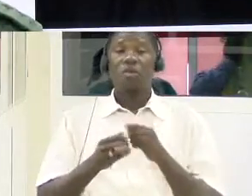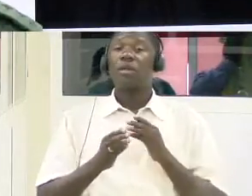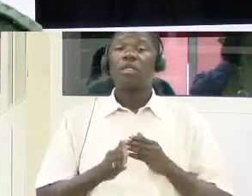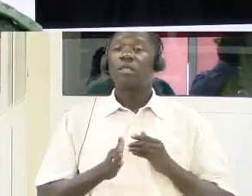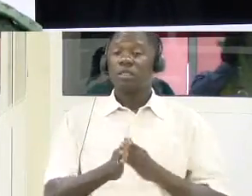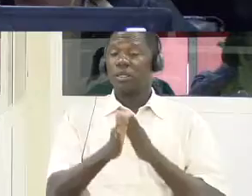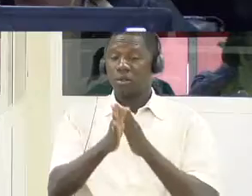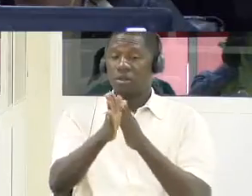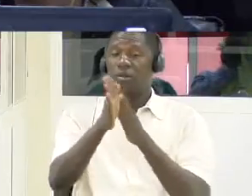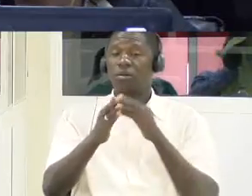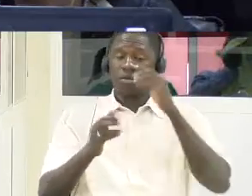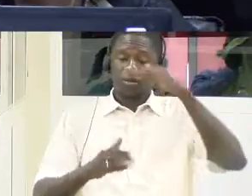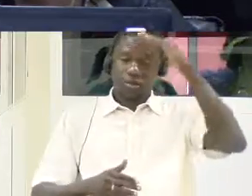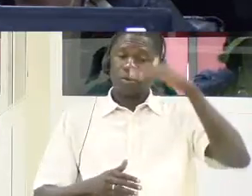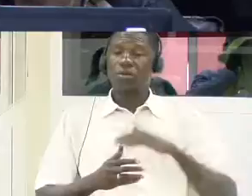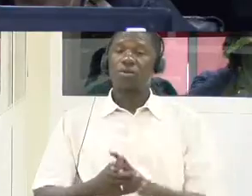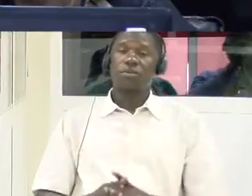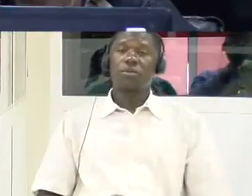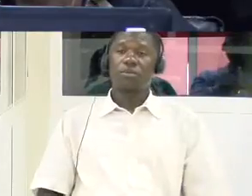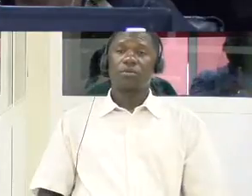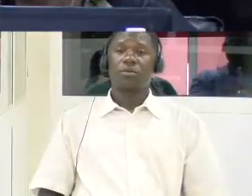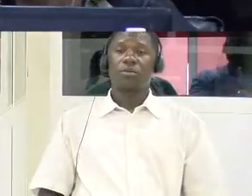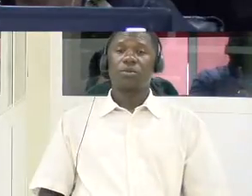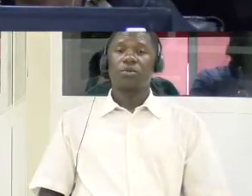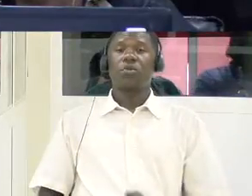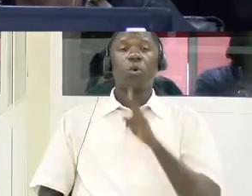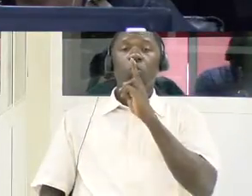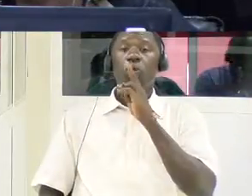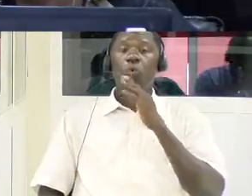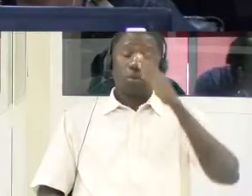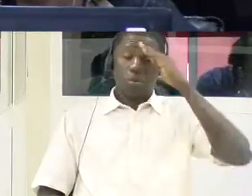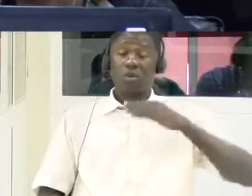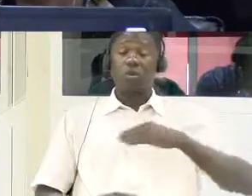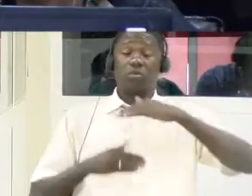So who was your commanding officer receiving instructions from?